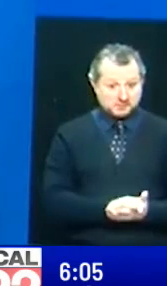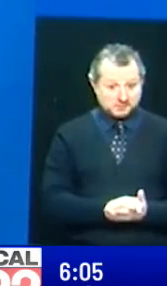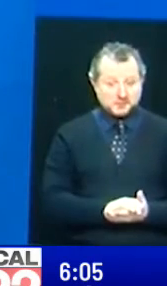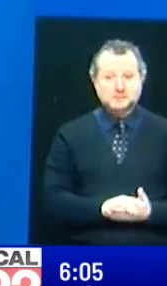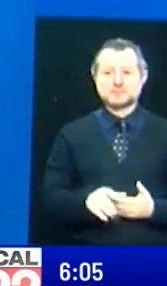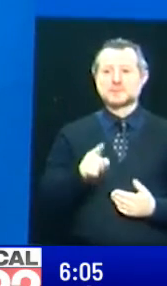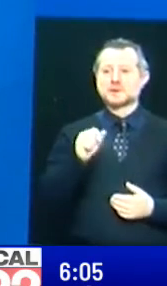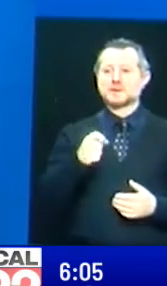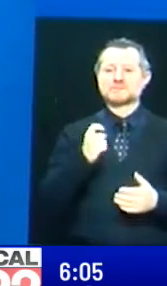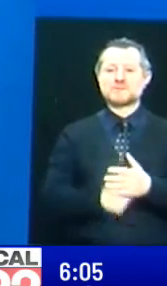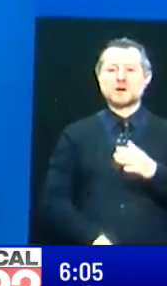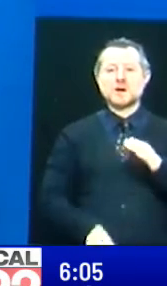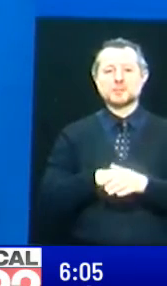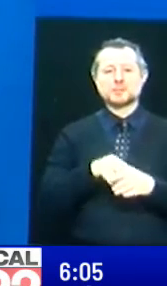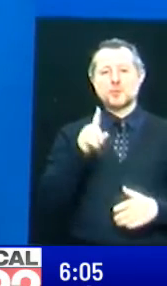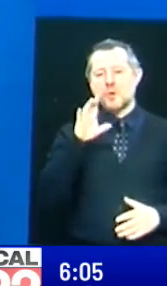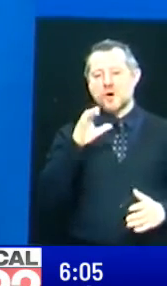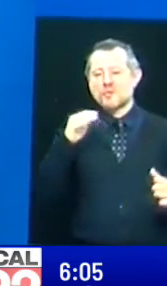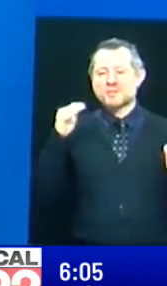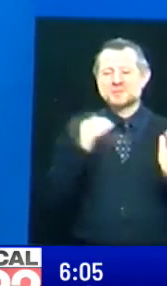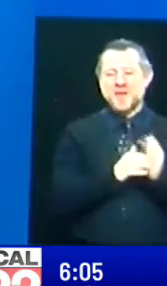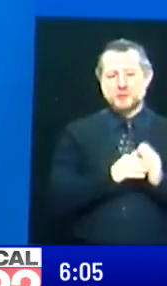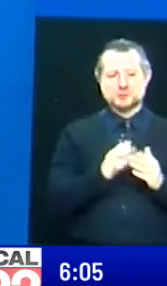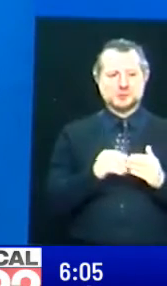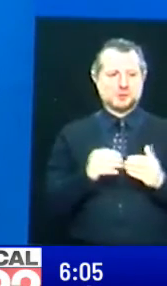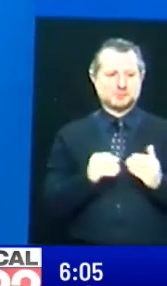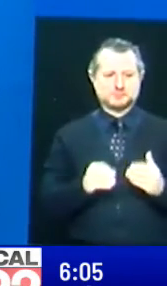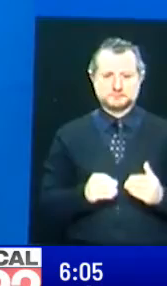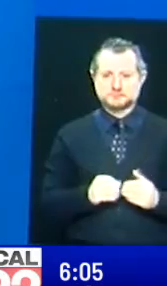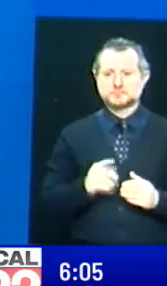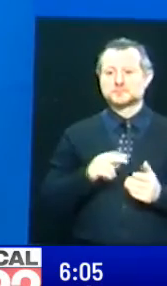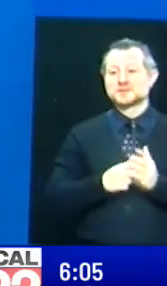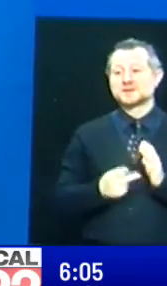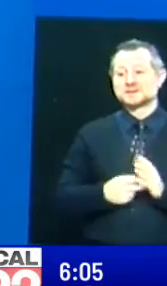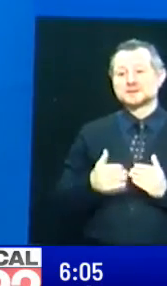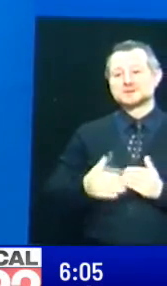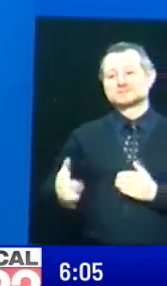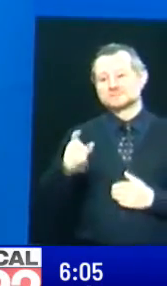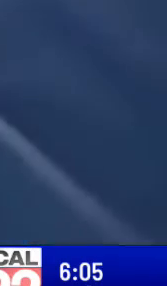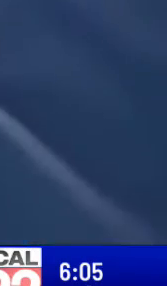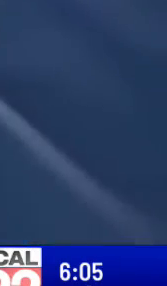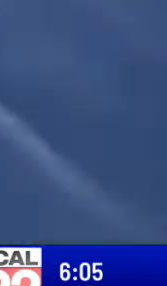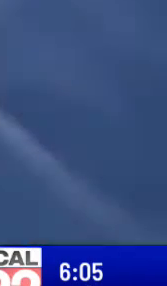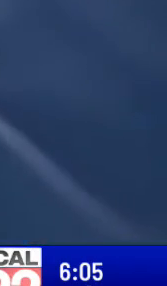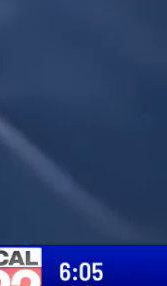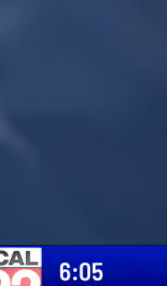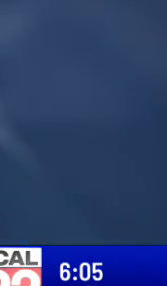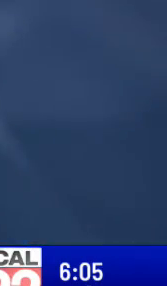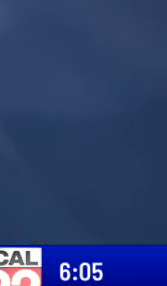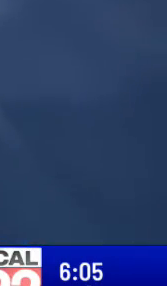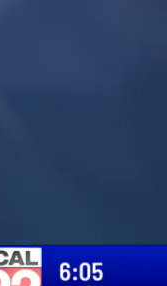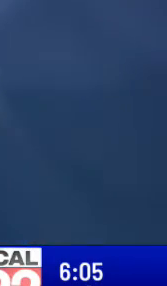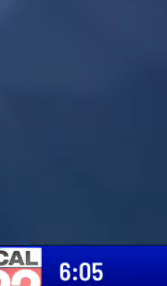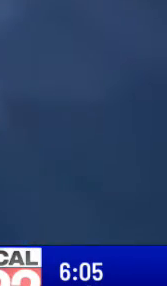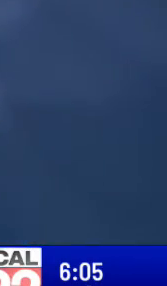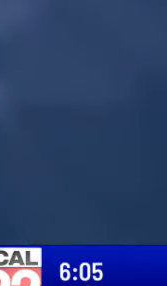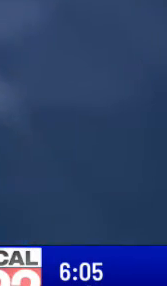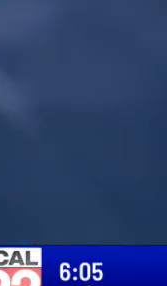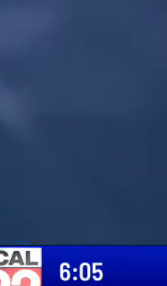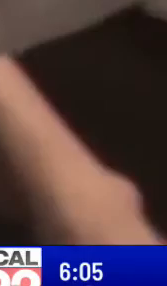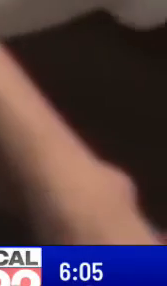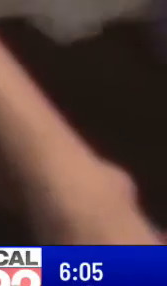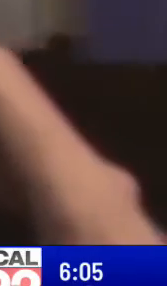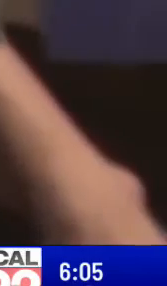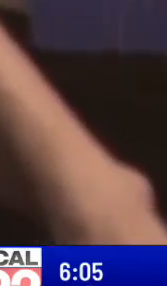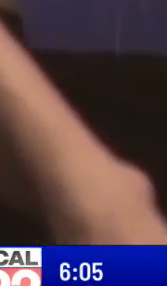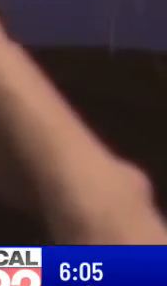up to $100,000. Going forward, they have to use the allocation within 7 days. In addition to a fine, Cuomo adds that